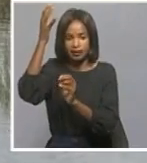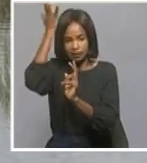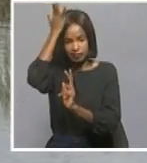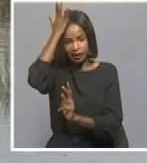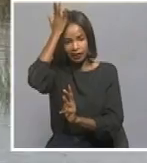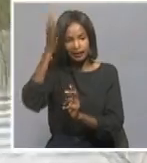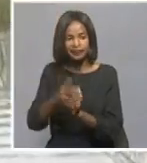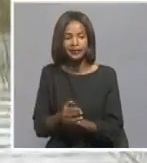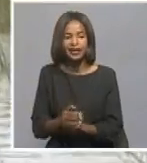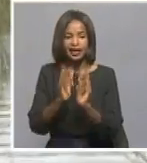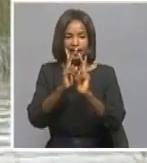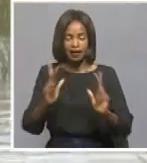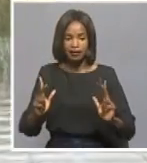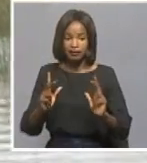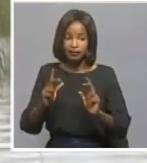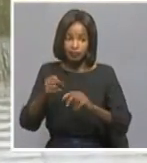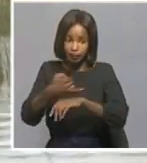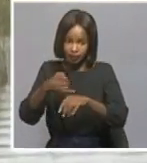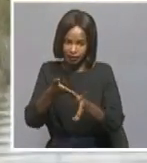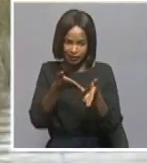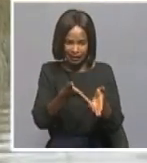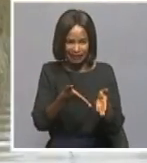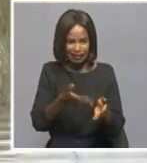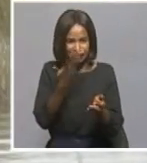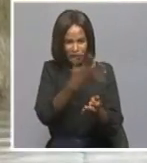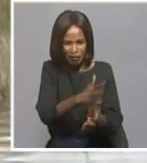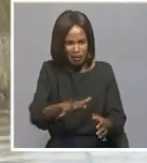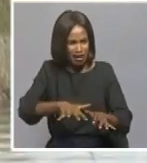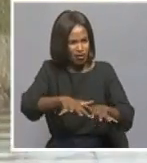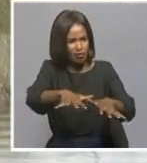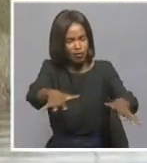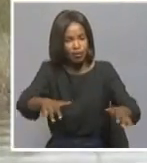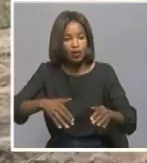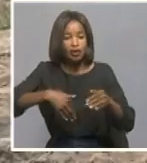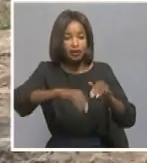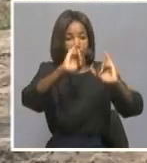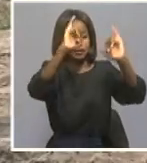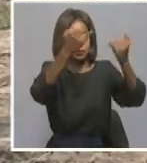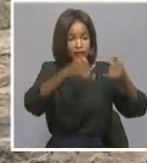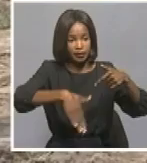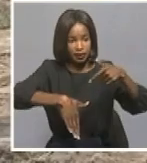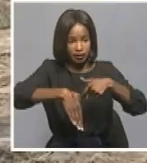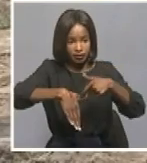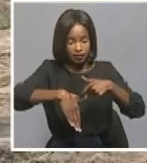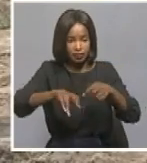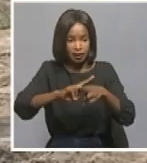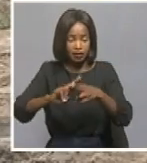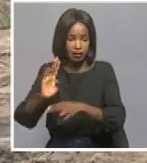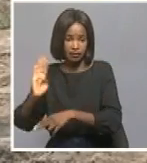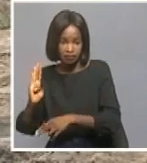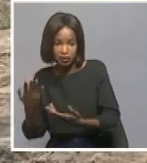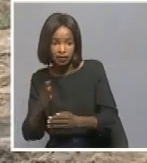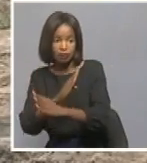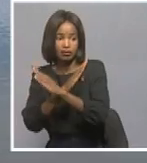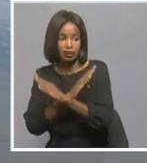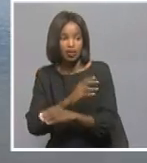Impalila, especially during flooding periods such as now, may only travel to Katimamlilo via the two neighboring countries or